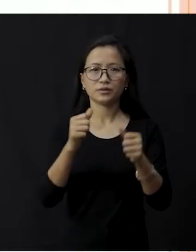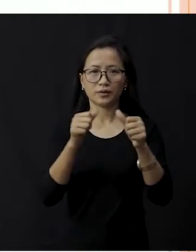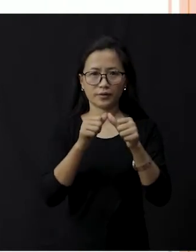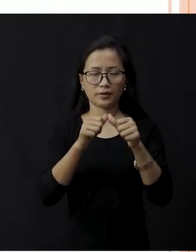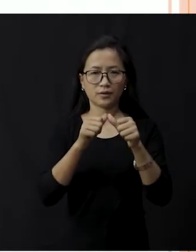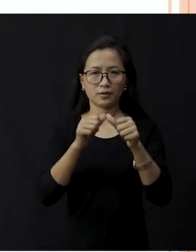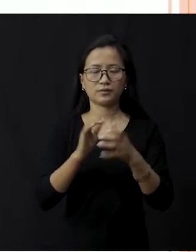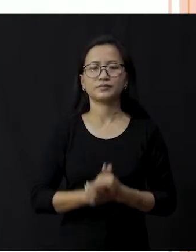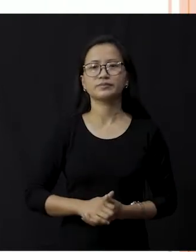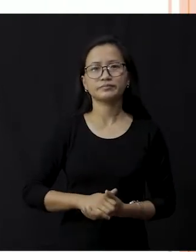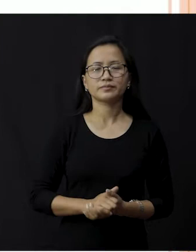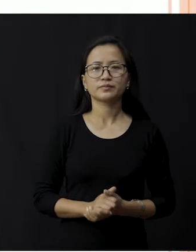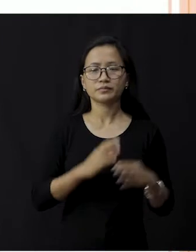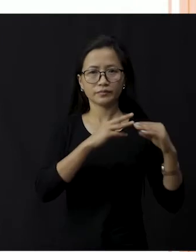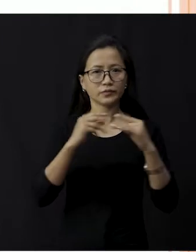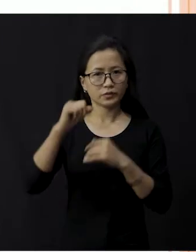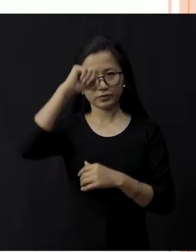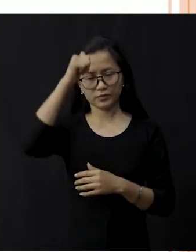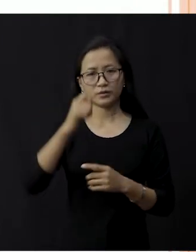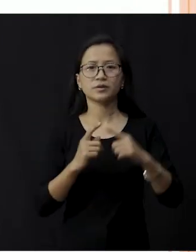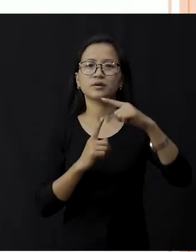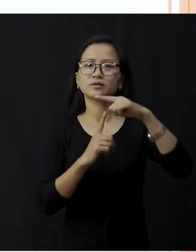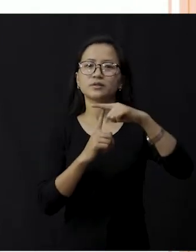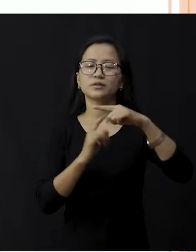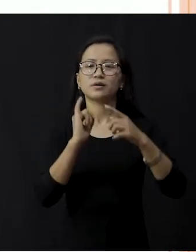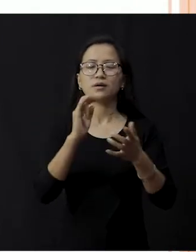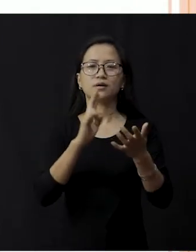T-I-R-A-N-G-A, Tiranga. Can we do it one more time?